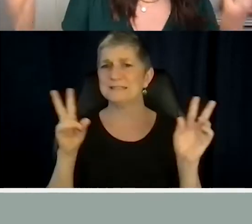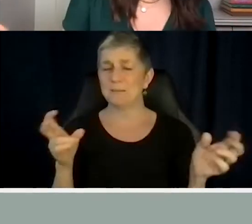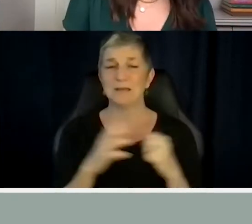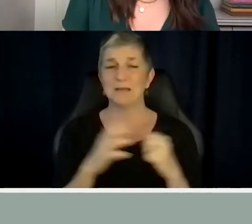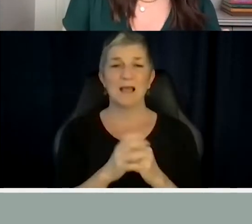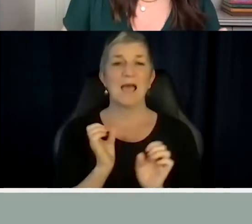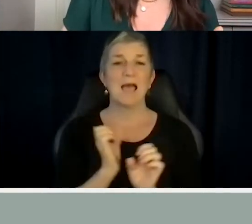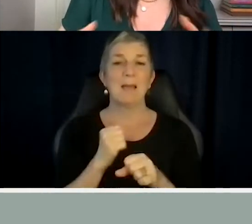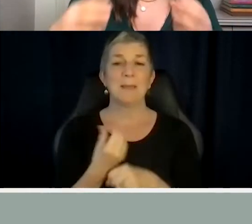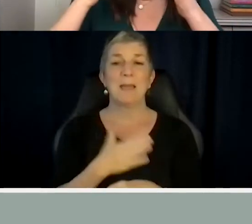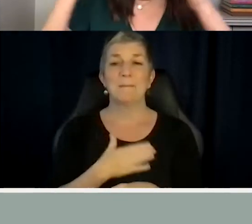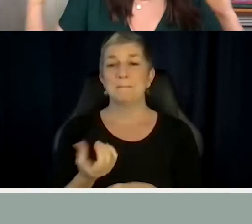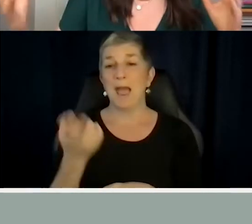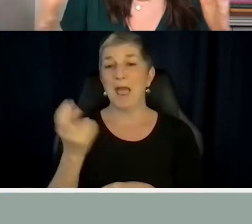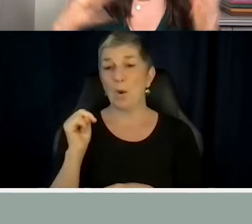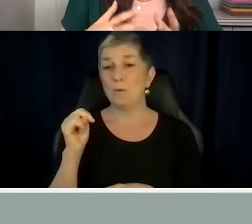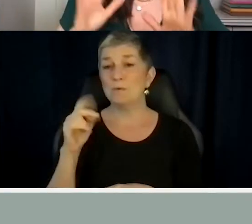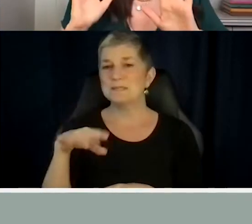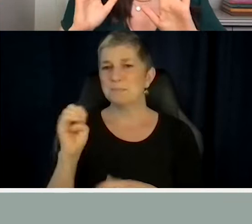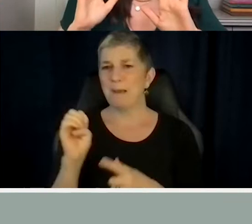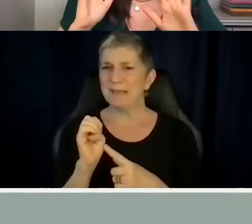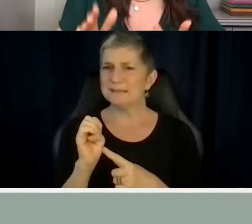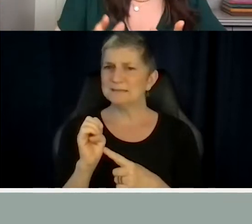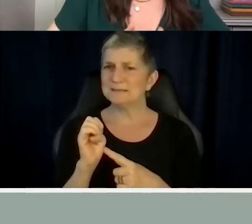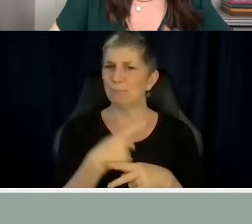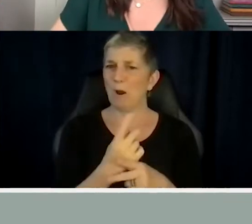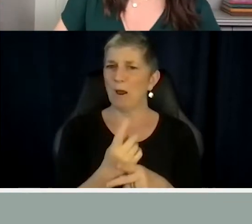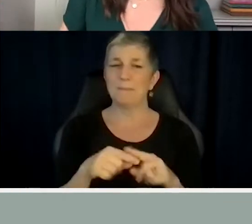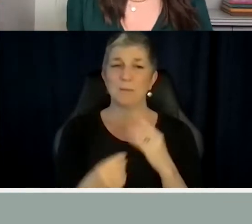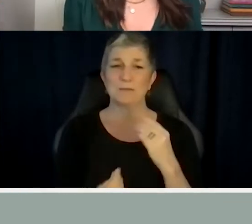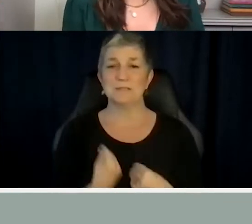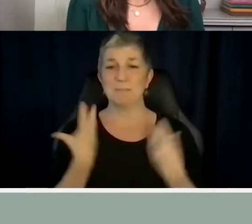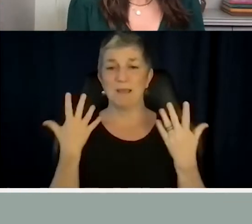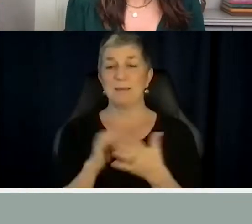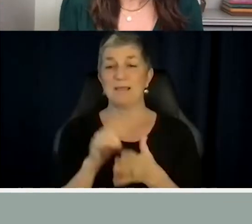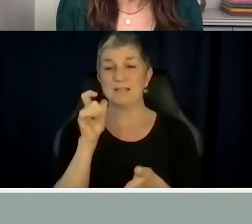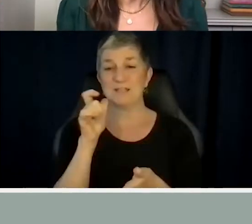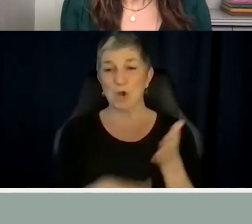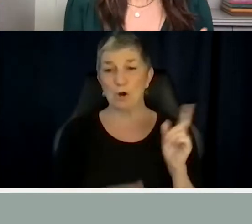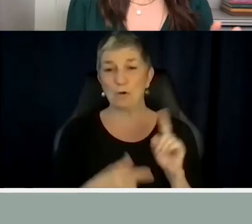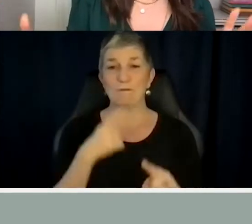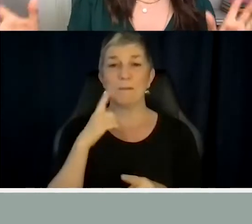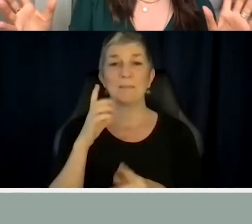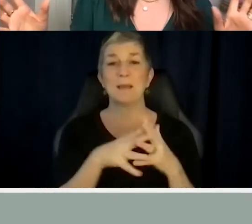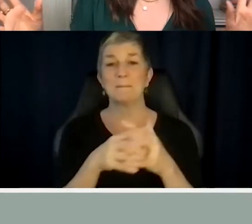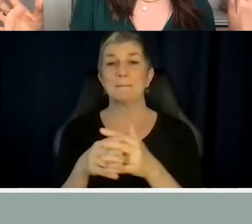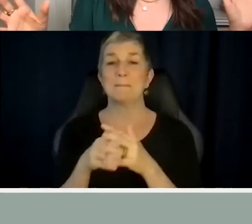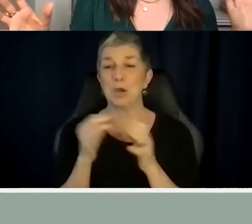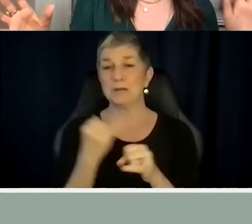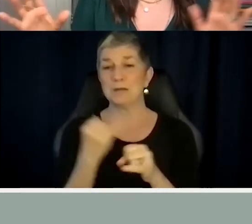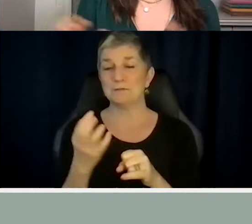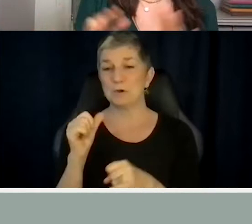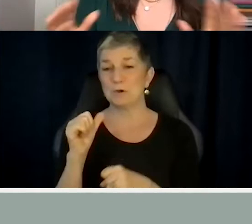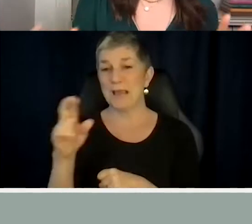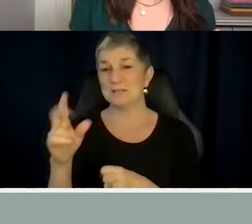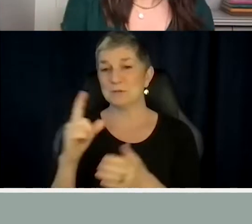created my own spice line, but it was really all inspired by this article by the American Institute for Cancer Research titled "The Spices